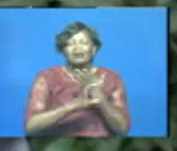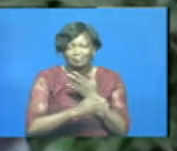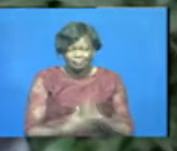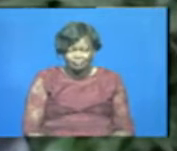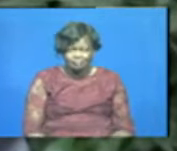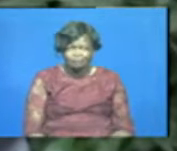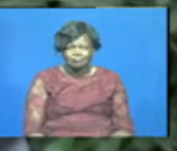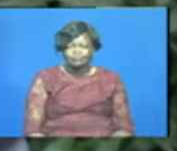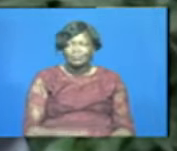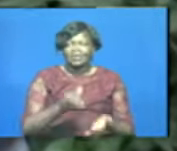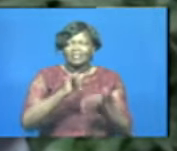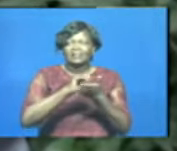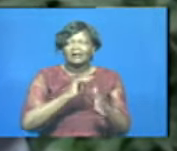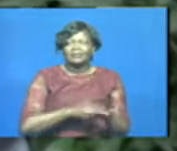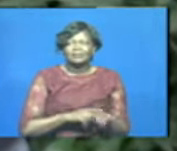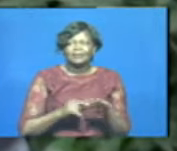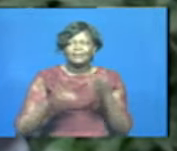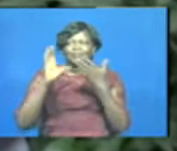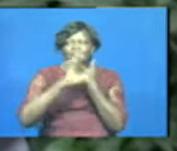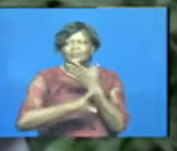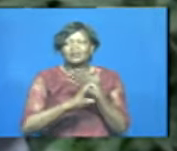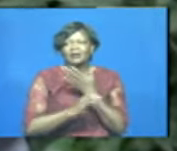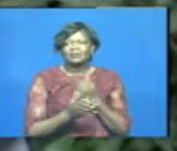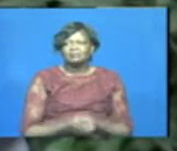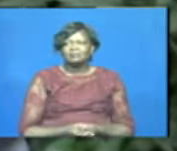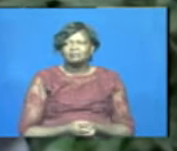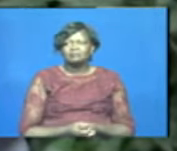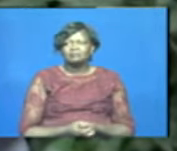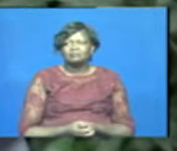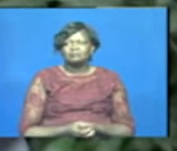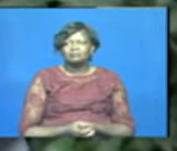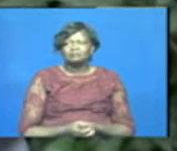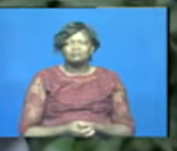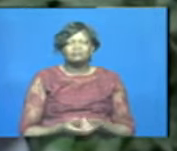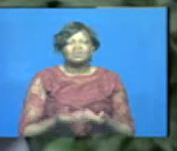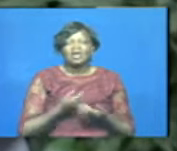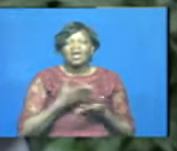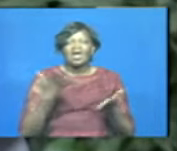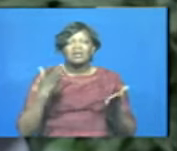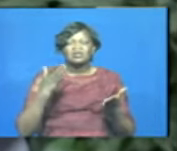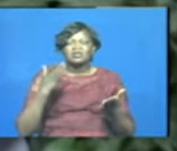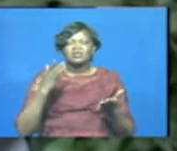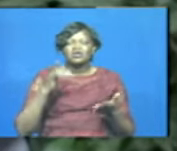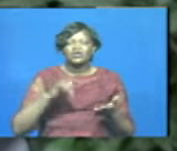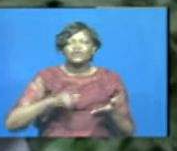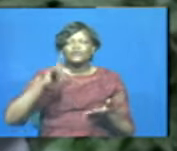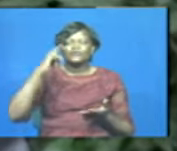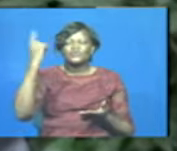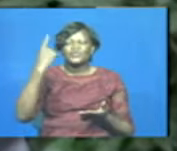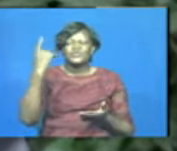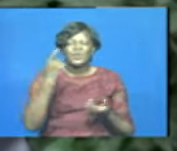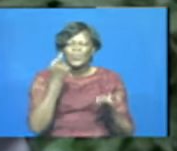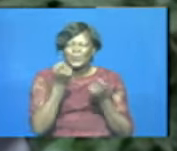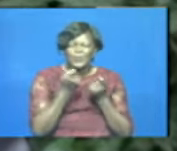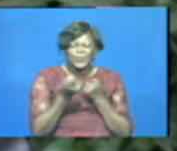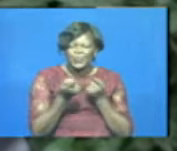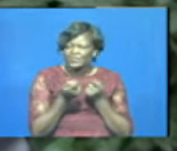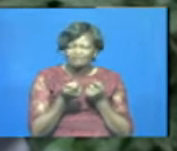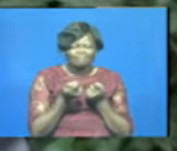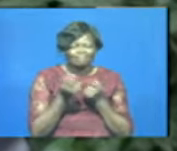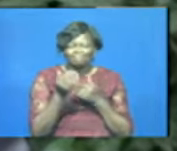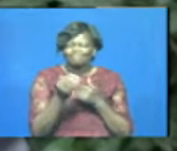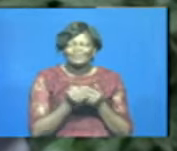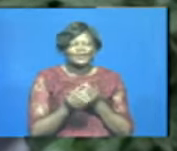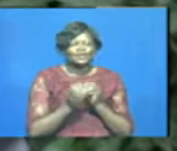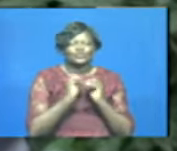the time in the country, if there was any helicopter operation, it was very, very scanty. There was almost nil.